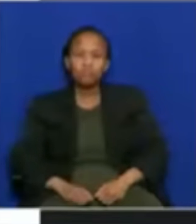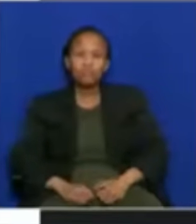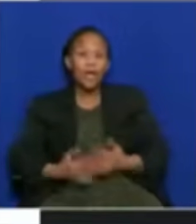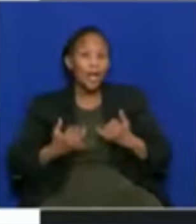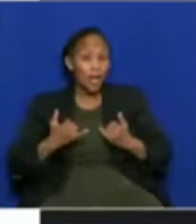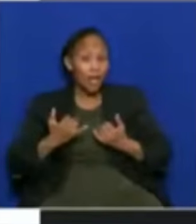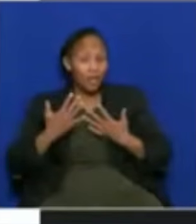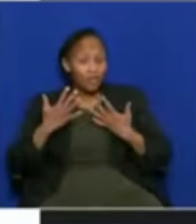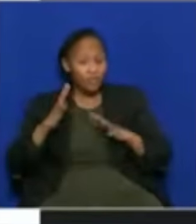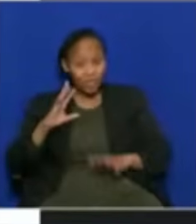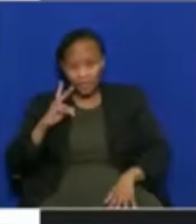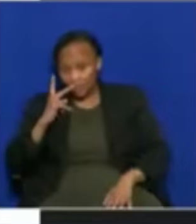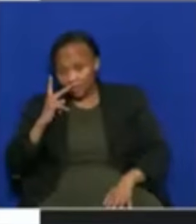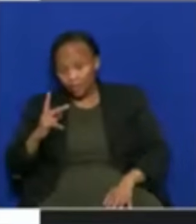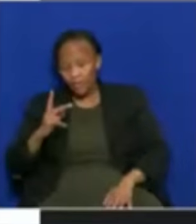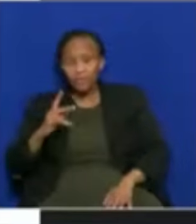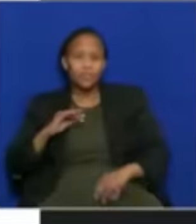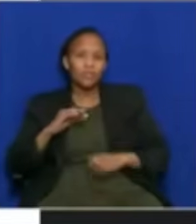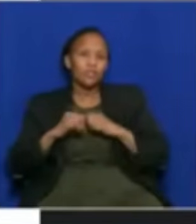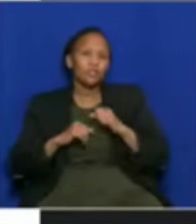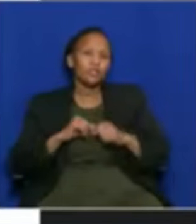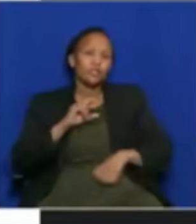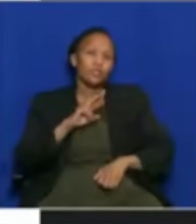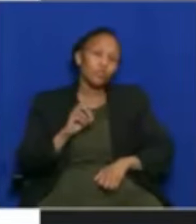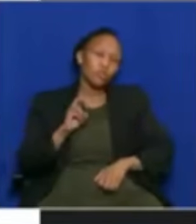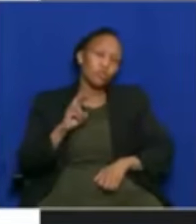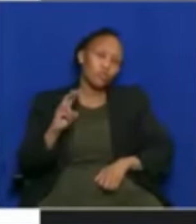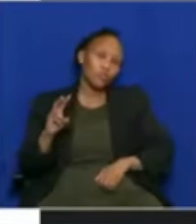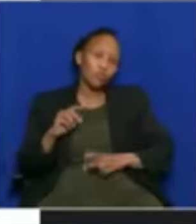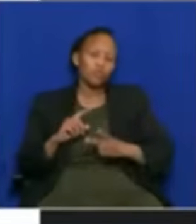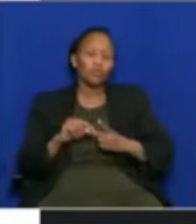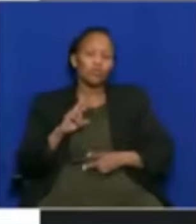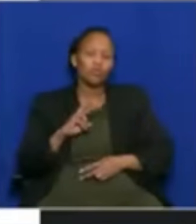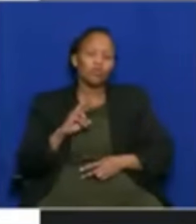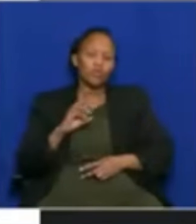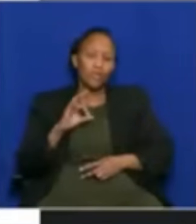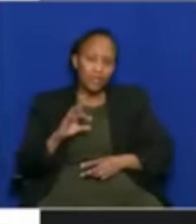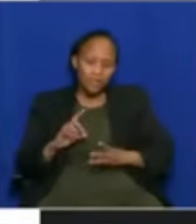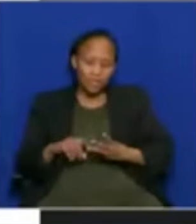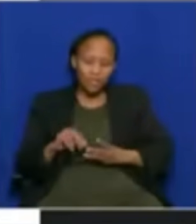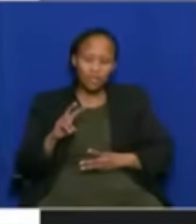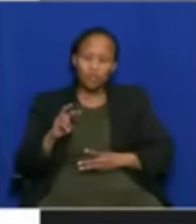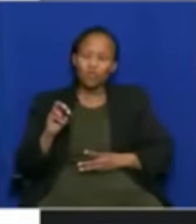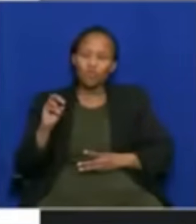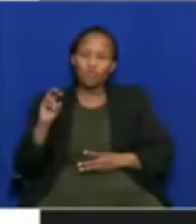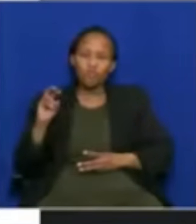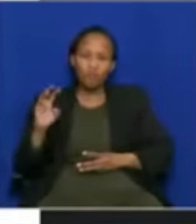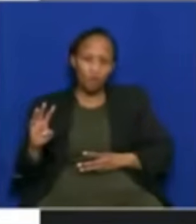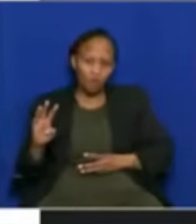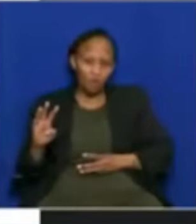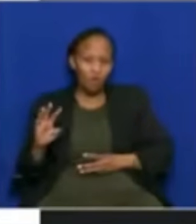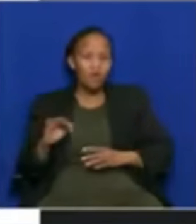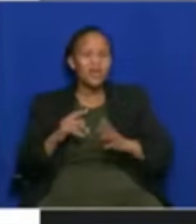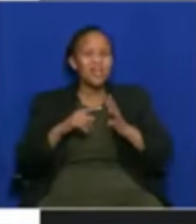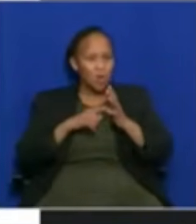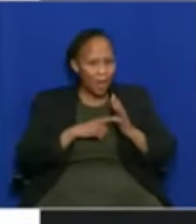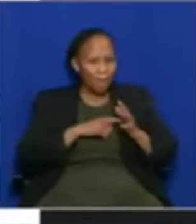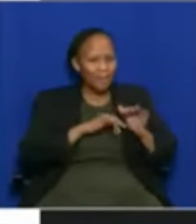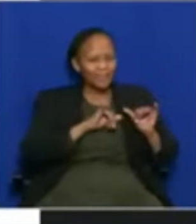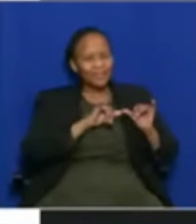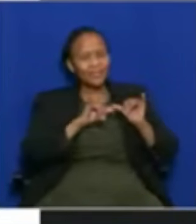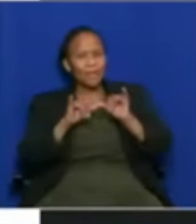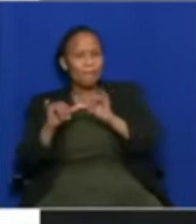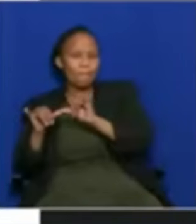2022, 2023, and 2024, the requirements are the same. They were still the same over 3 years. Still the same. Just that the first two